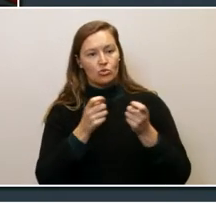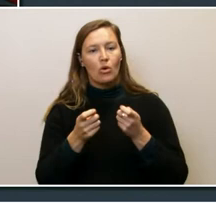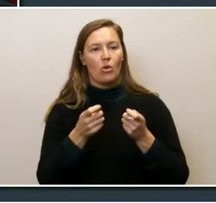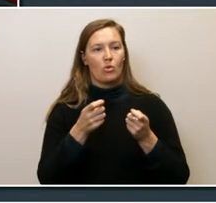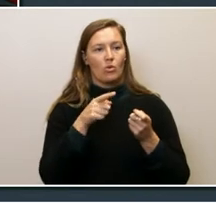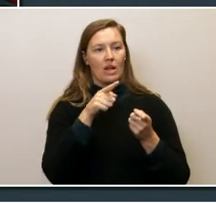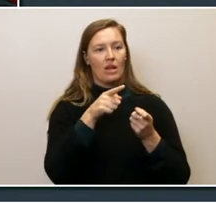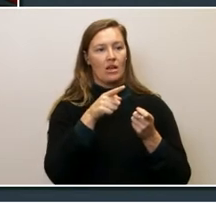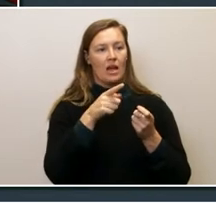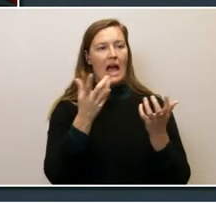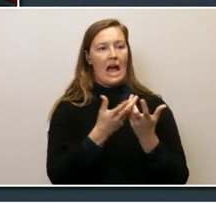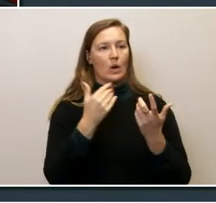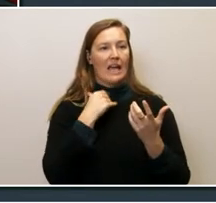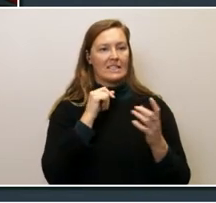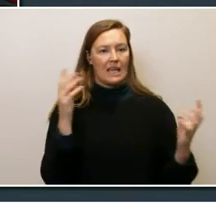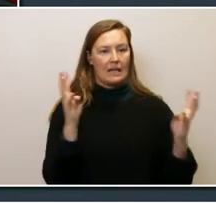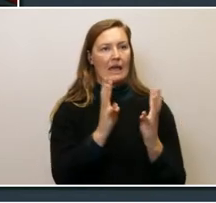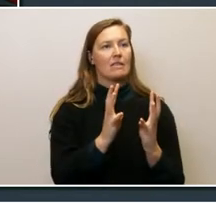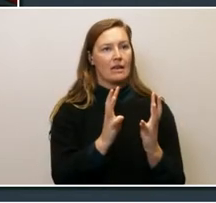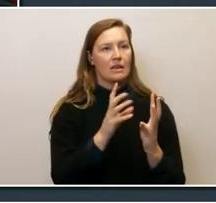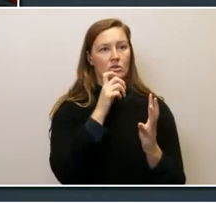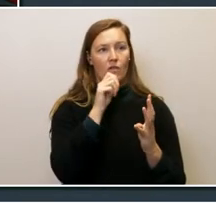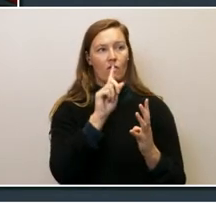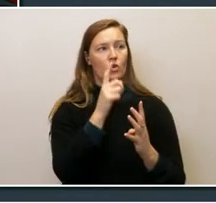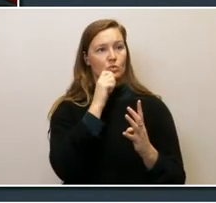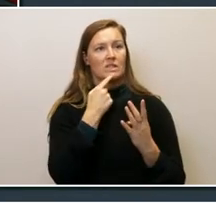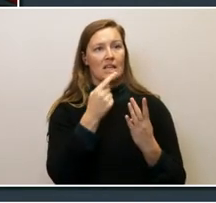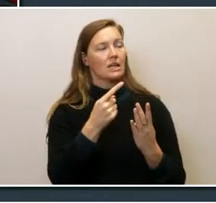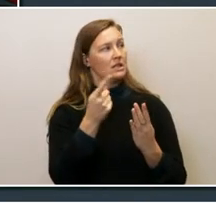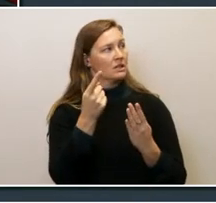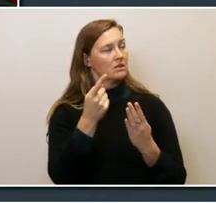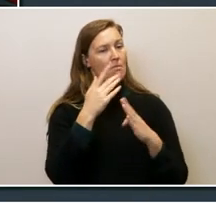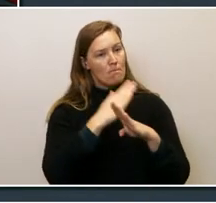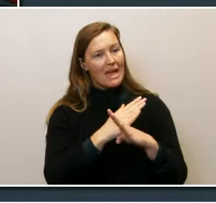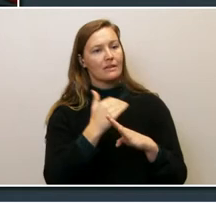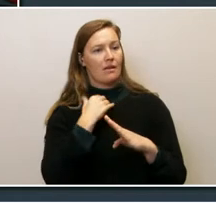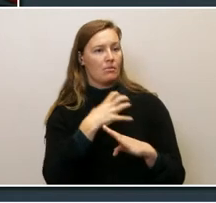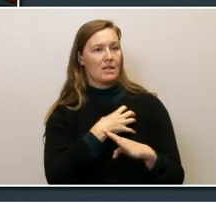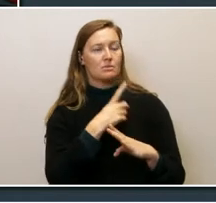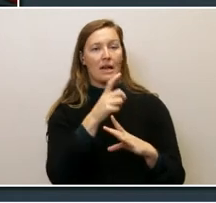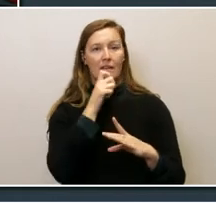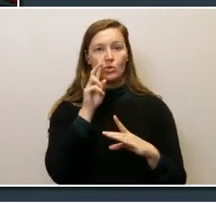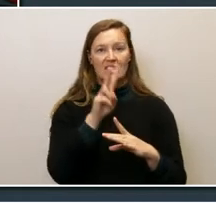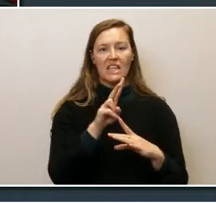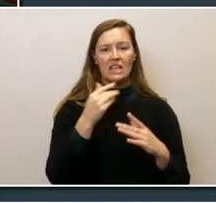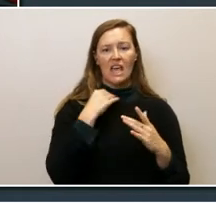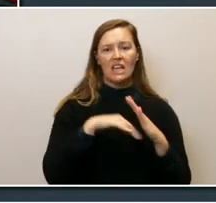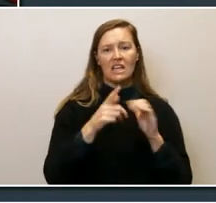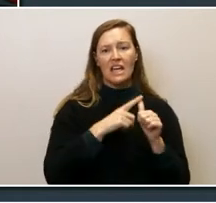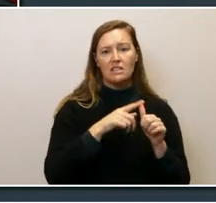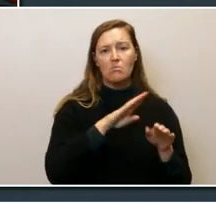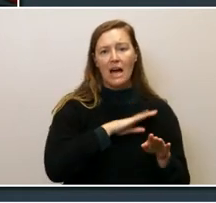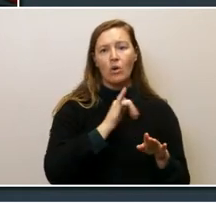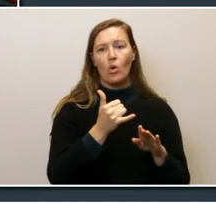gangs gather. So first and foremost, issue the notice saying they'll be banned. Second, let people know that if you see gangs at Anderson Park or